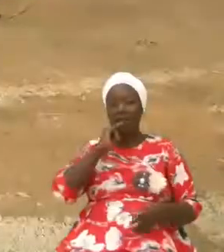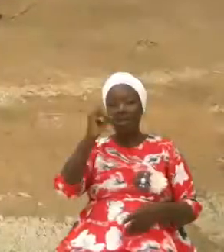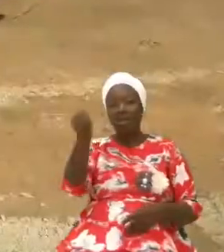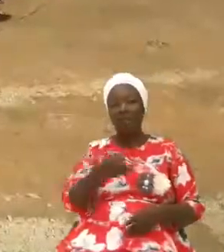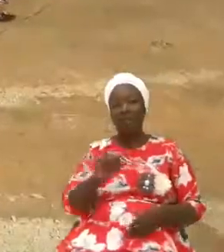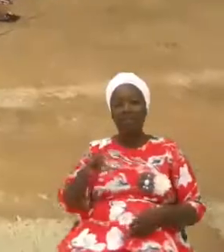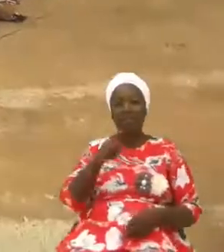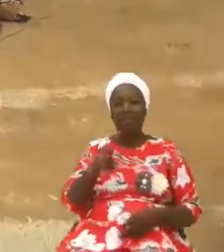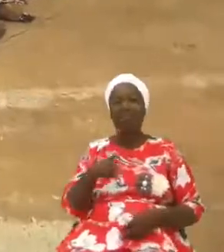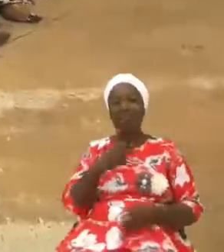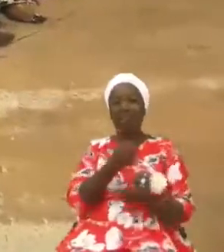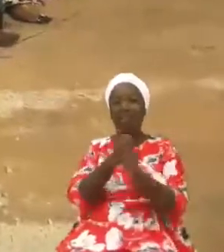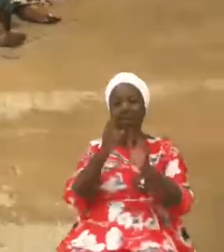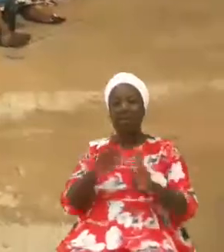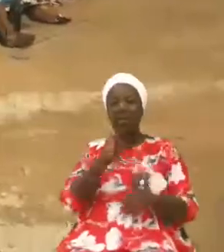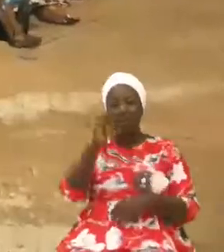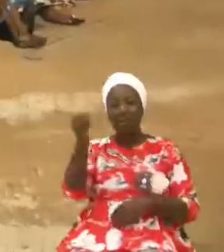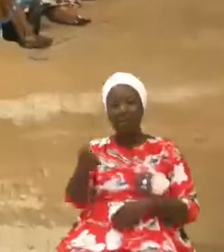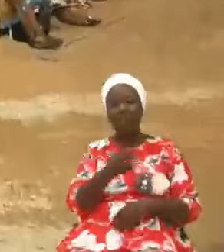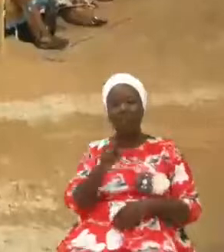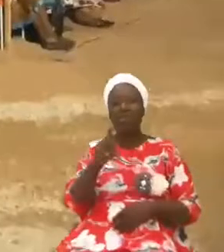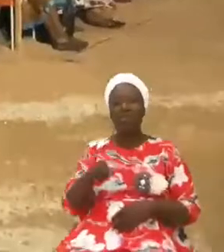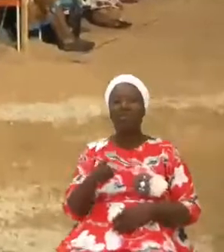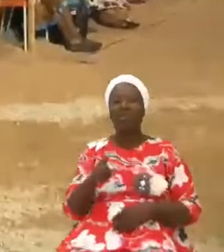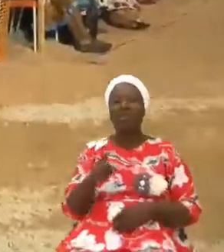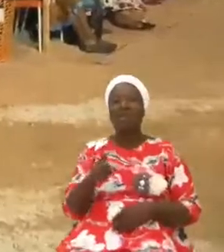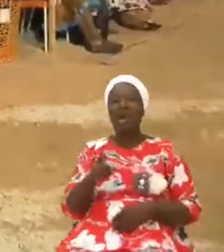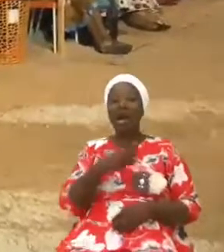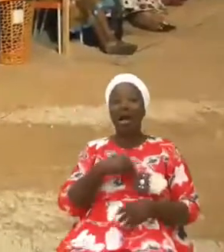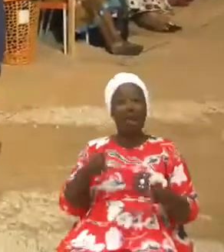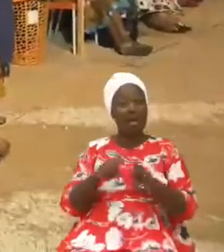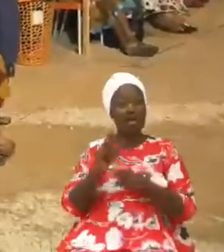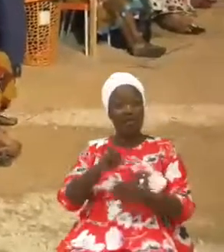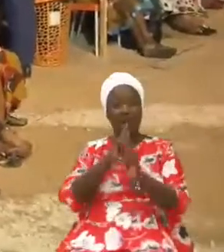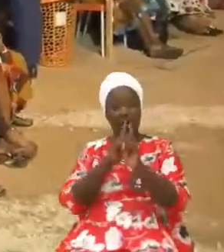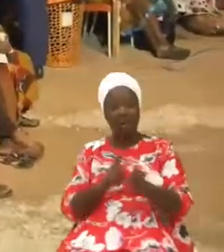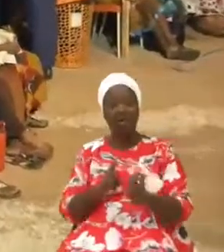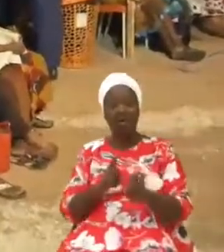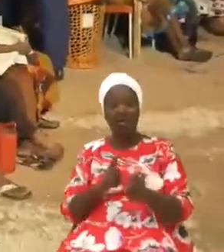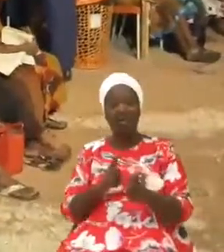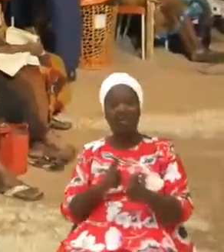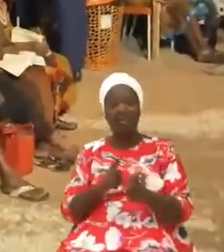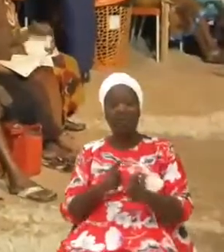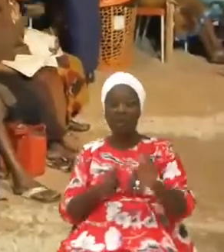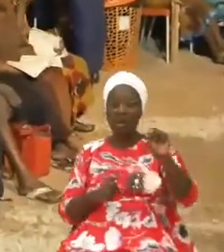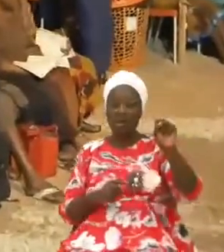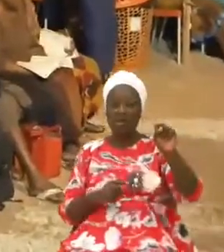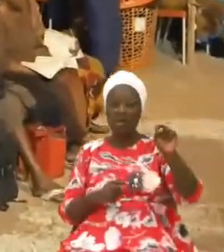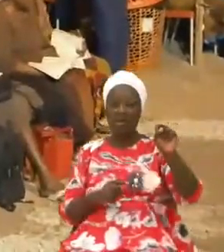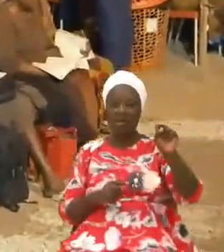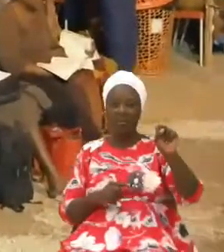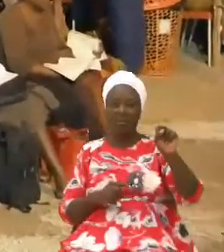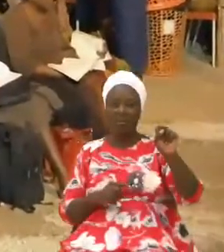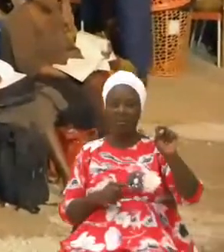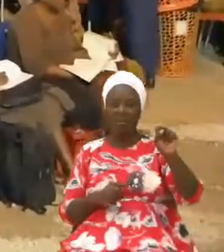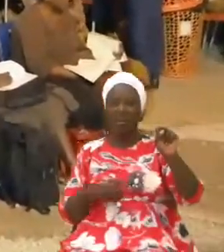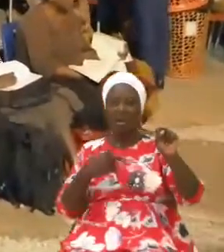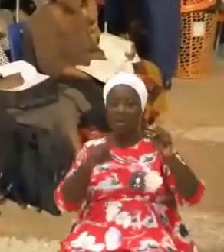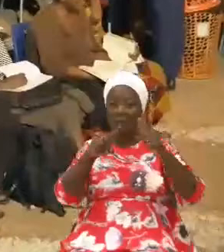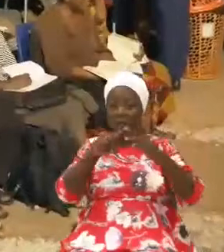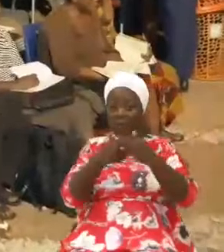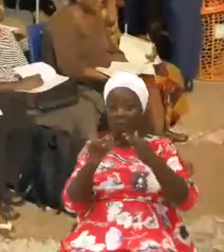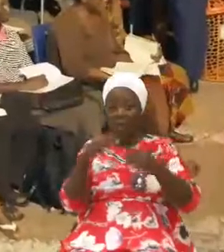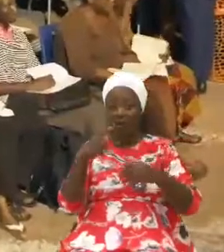you. Christ is inviting you. The Savior is inviting you. And as you